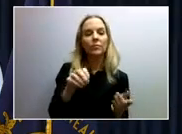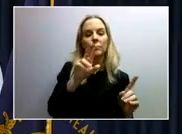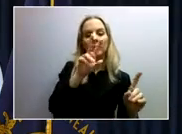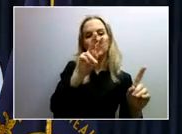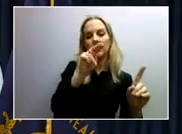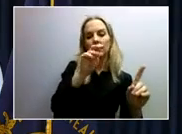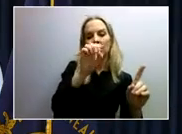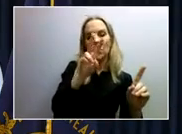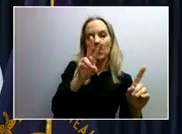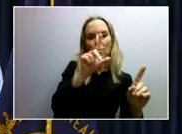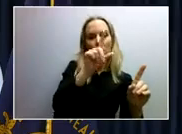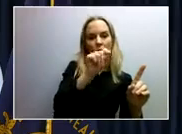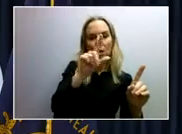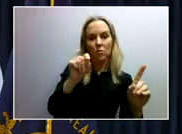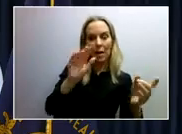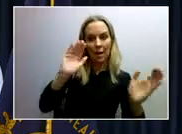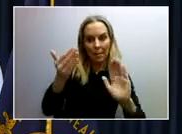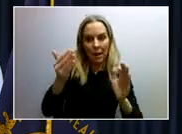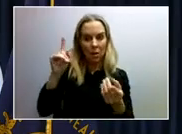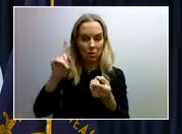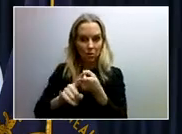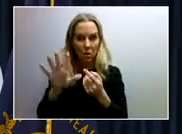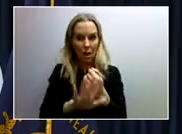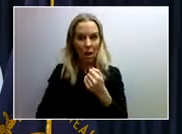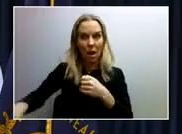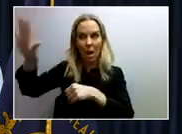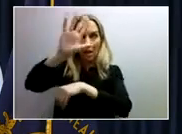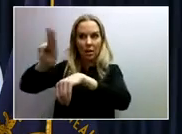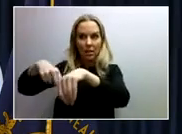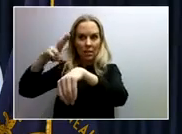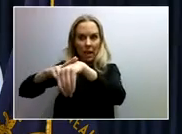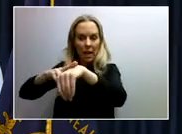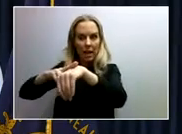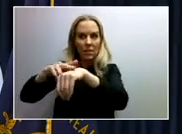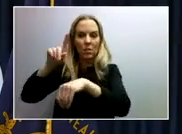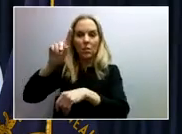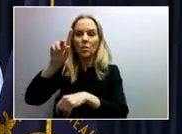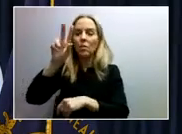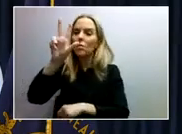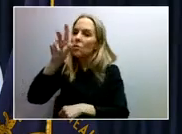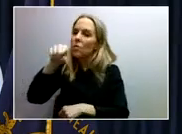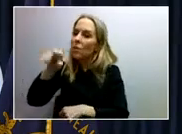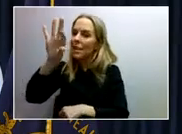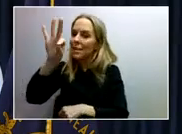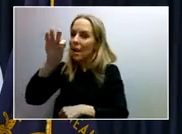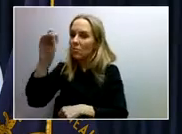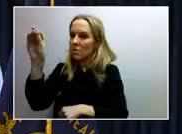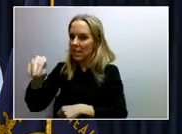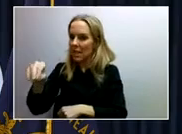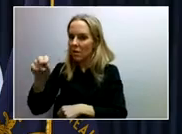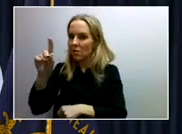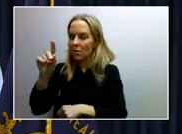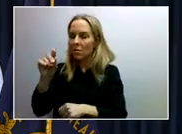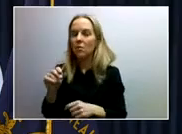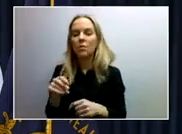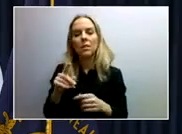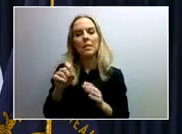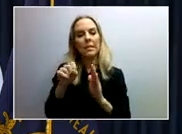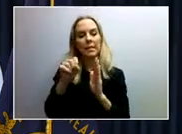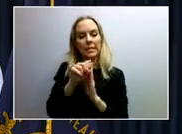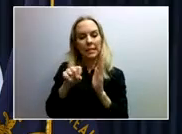2021. In comparison, the nation, almost a point higher, 3.9%. State seasonally adjusted rate